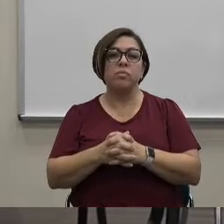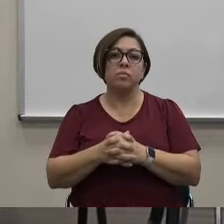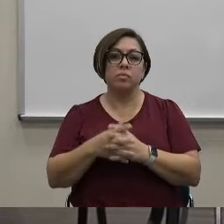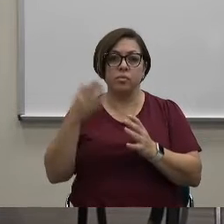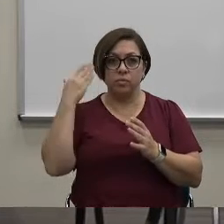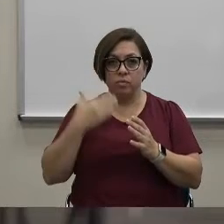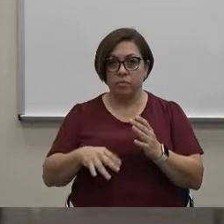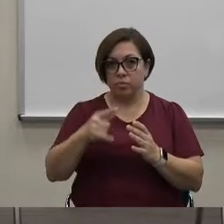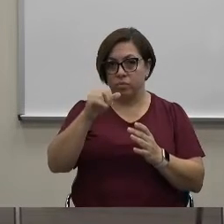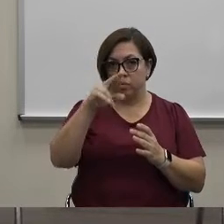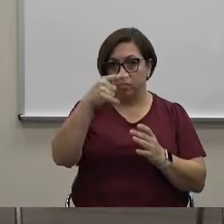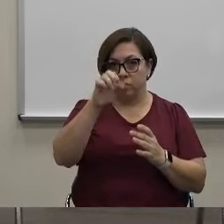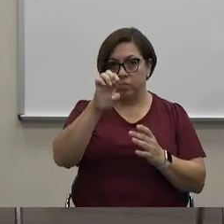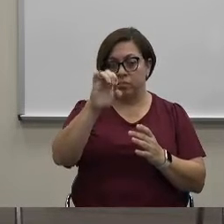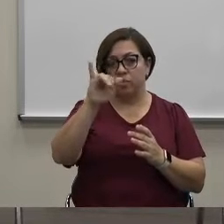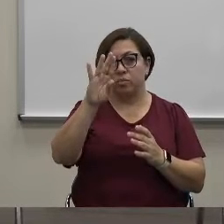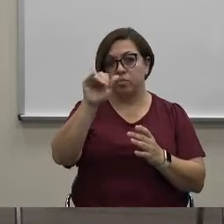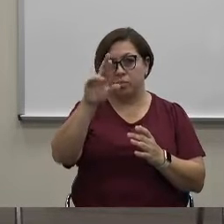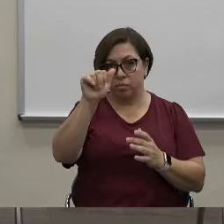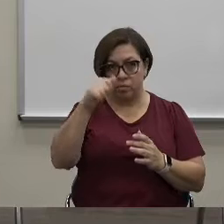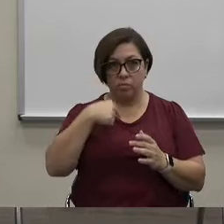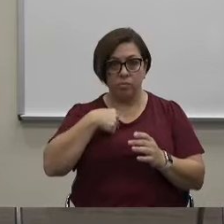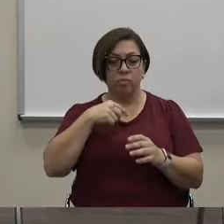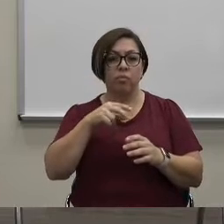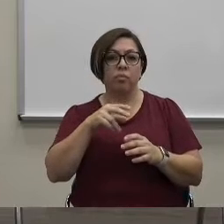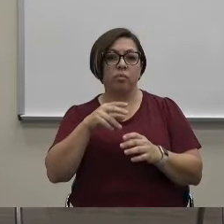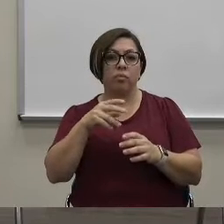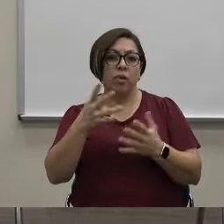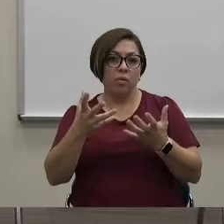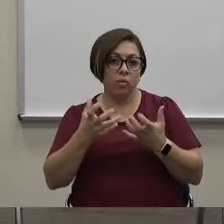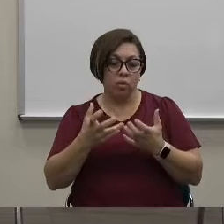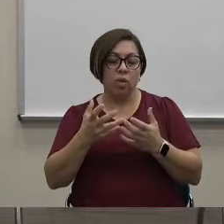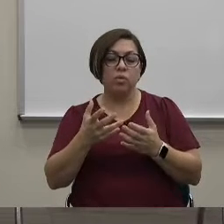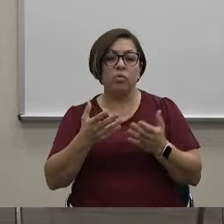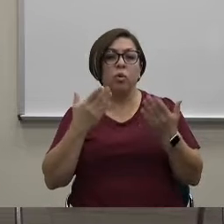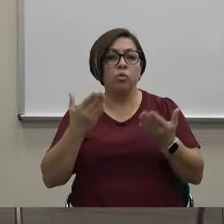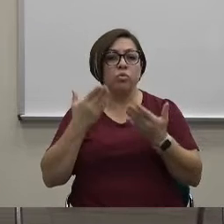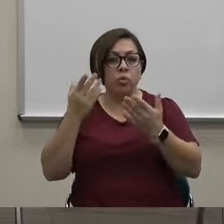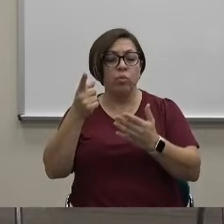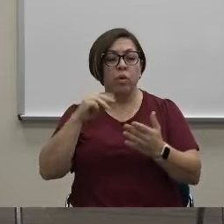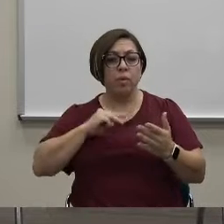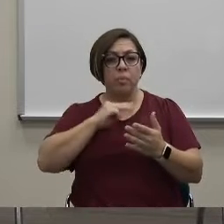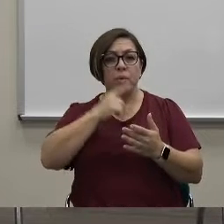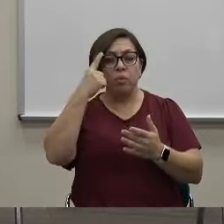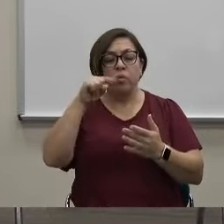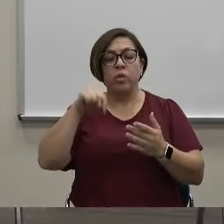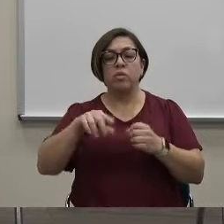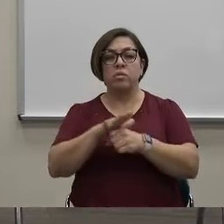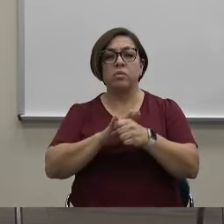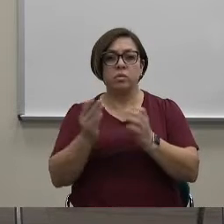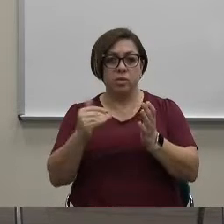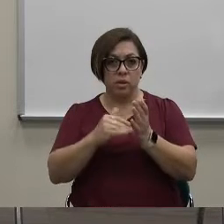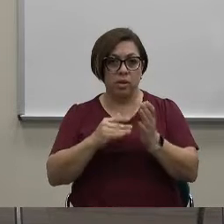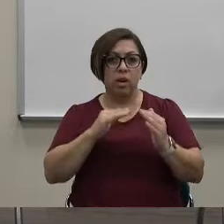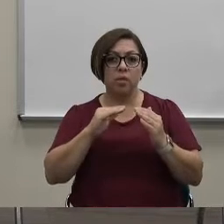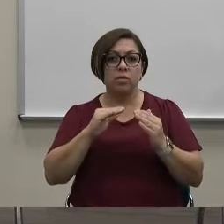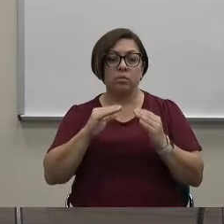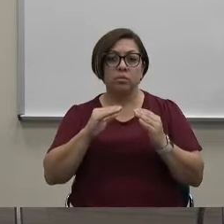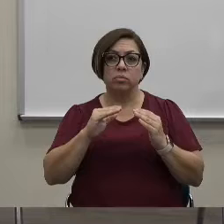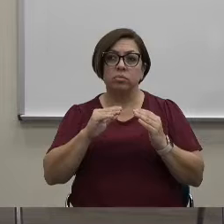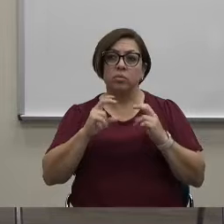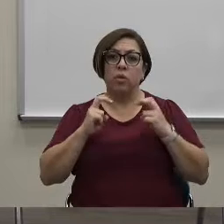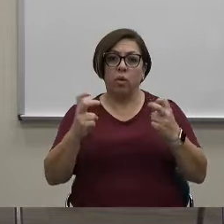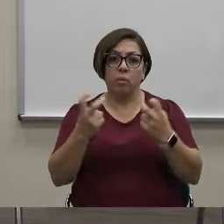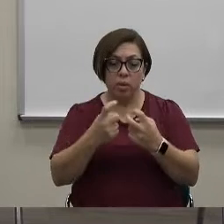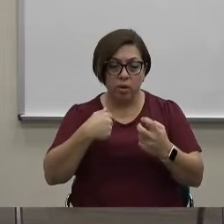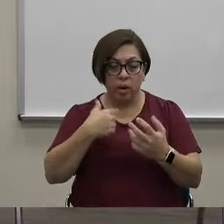My name is George Ibarra, and I'm honored to serve as one of the members of this redistricting committee. And I do have a couple of years of